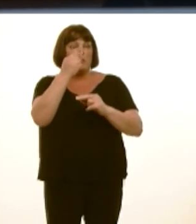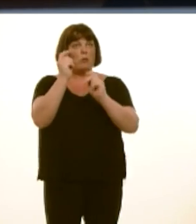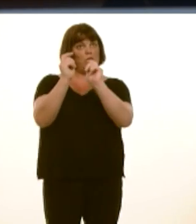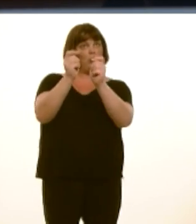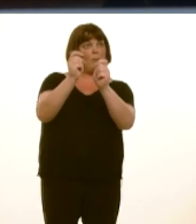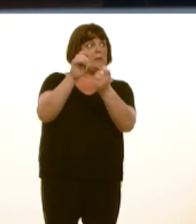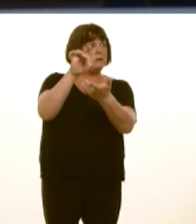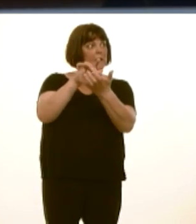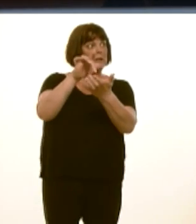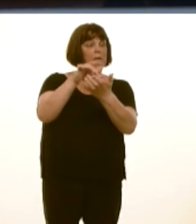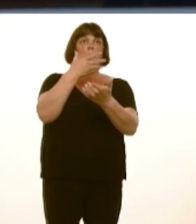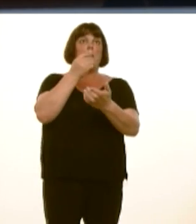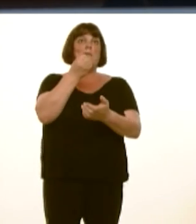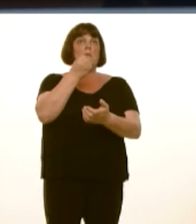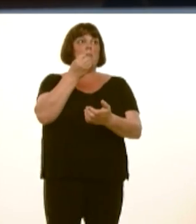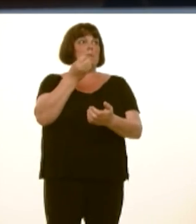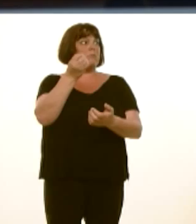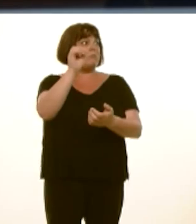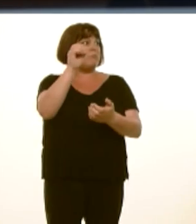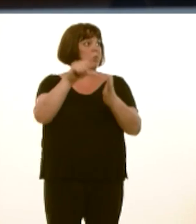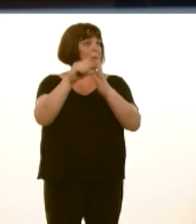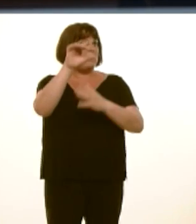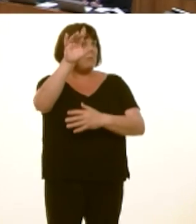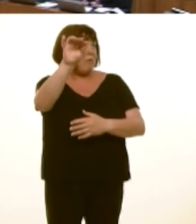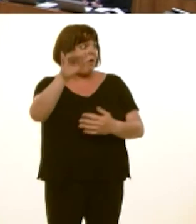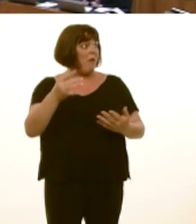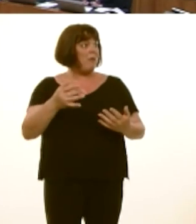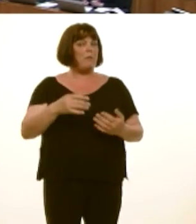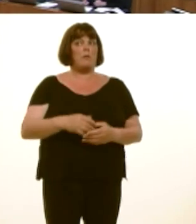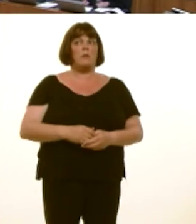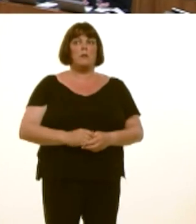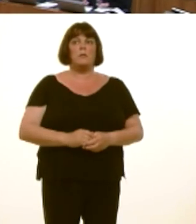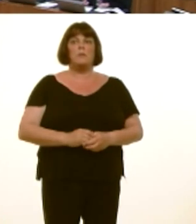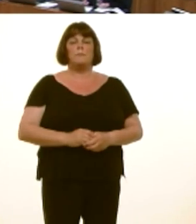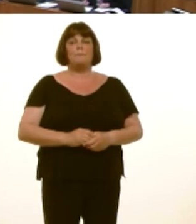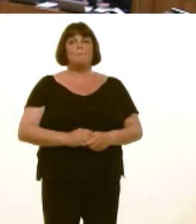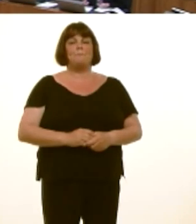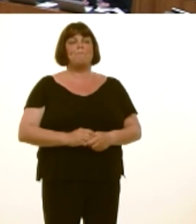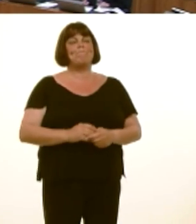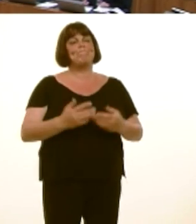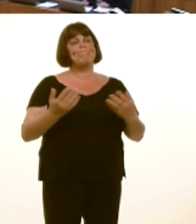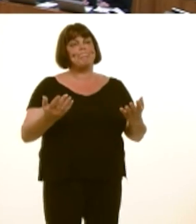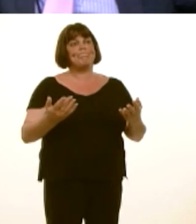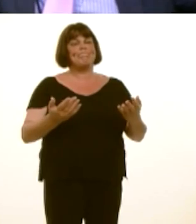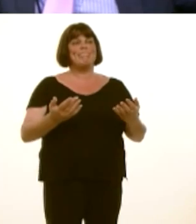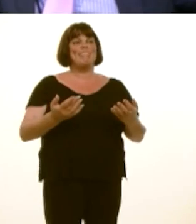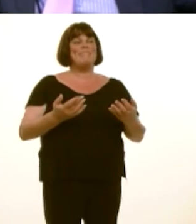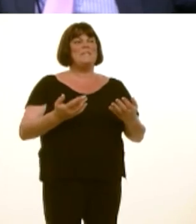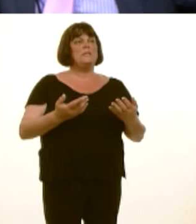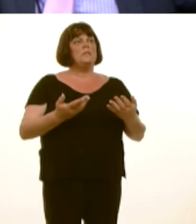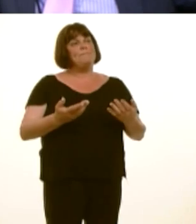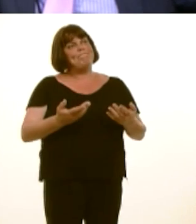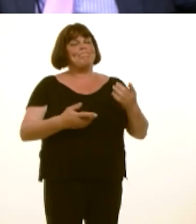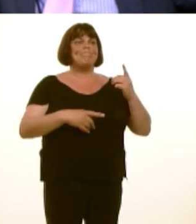for those with eating disorders, because this really is on the rise? Good question. Well, it depends, of course, on